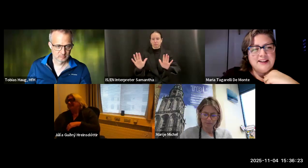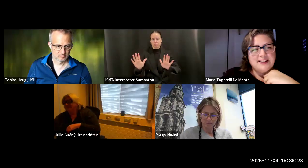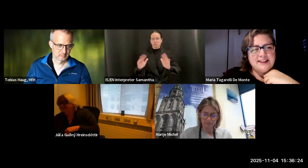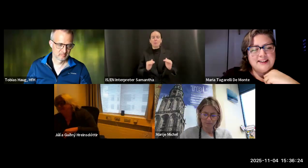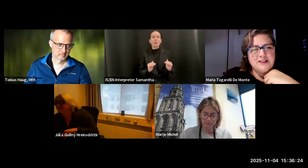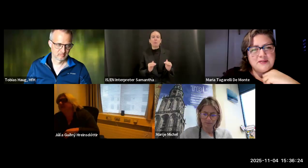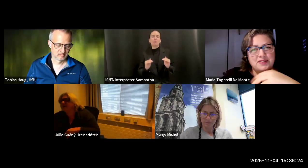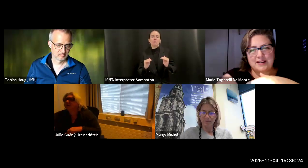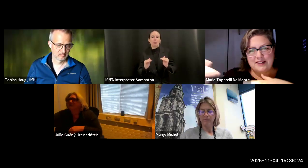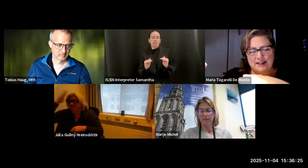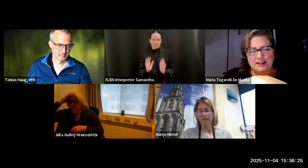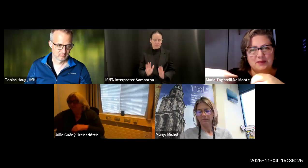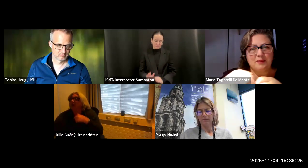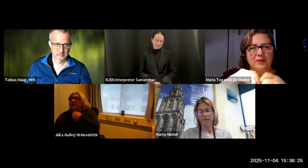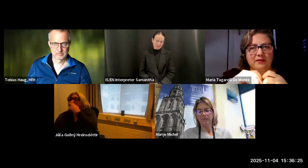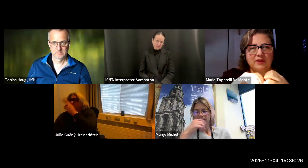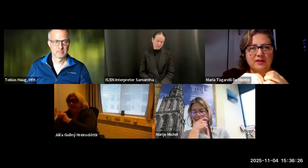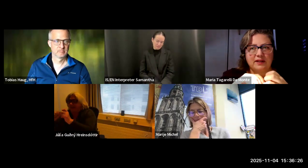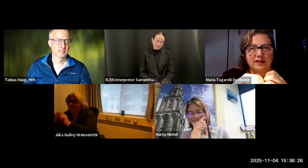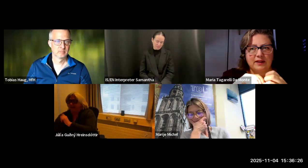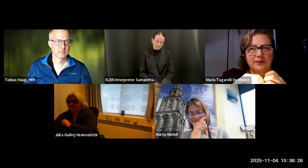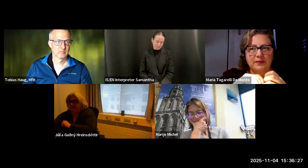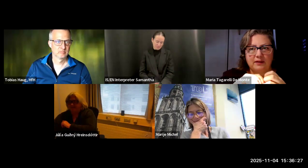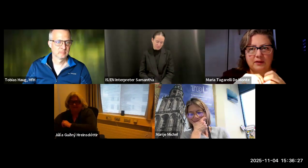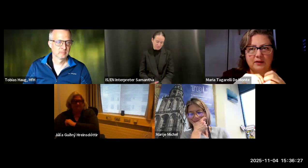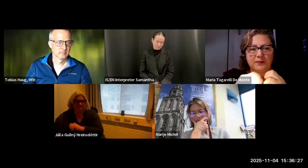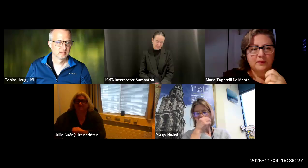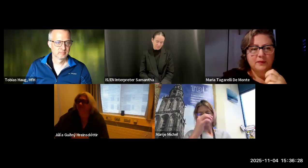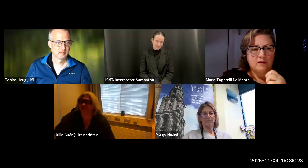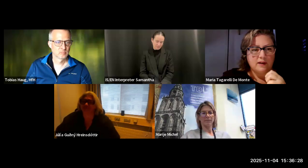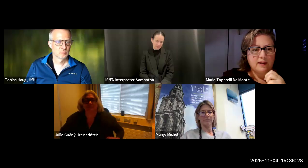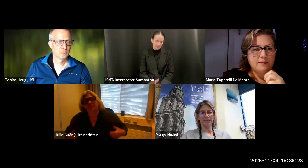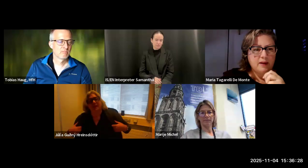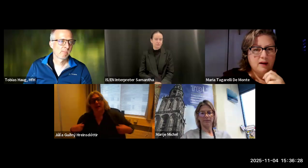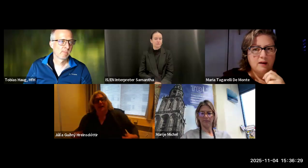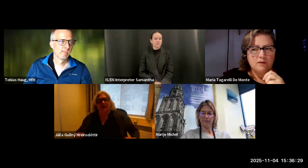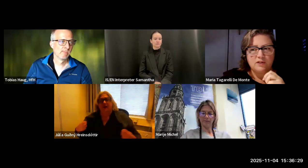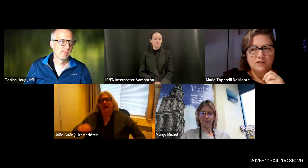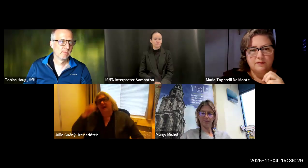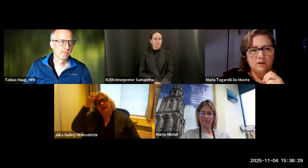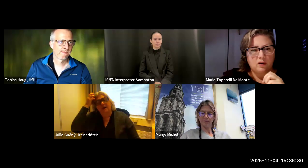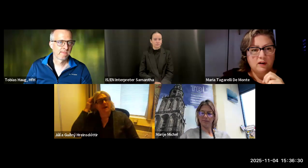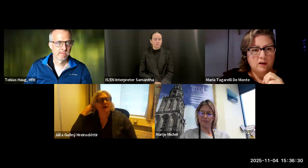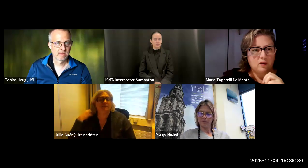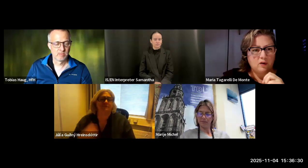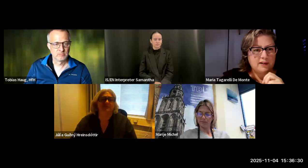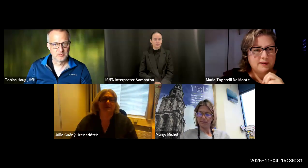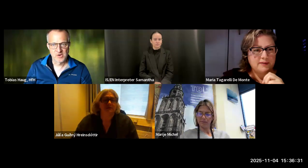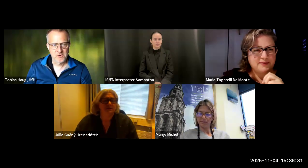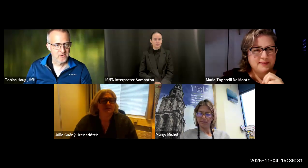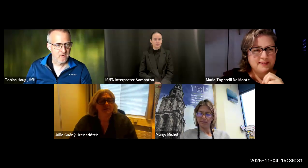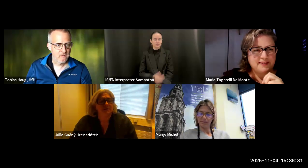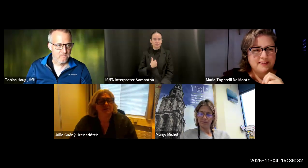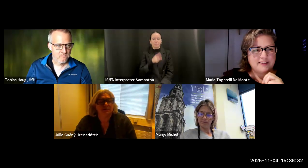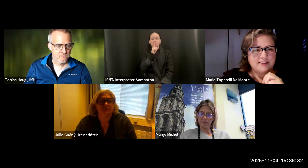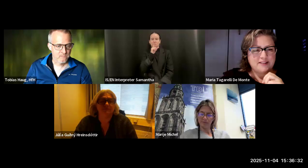skilled than the previous level. Sorry again. I will just avoid talking over it.